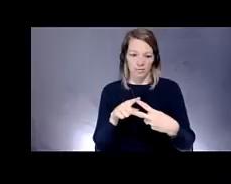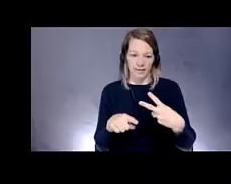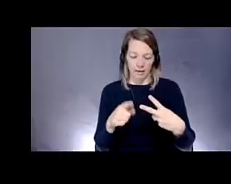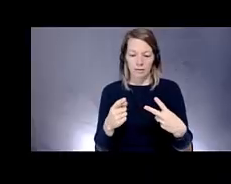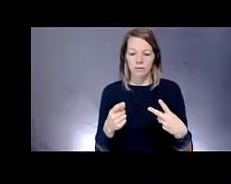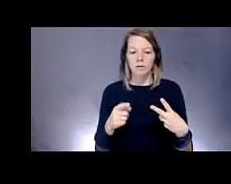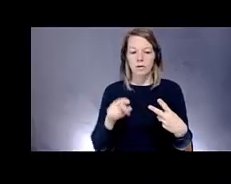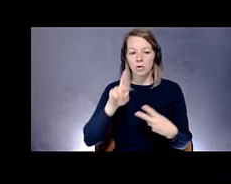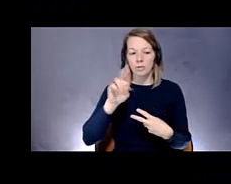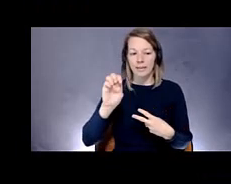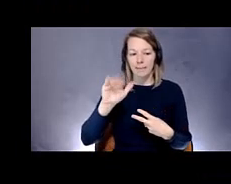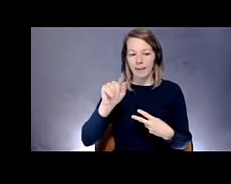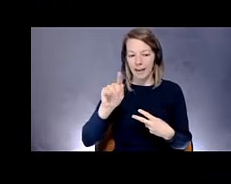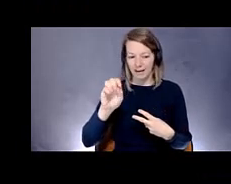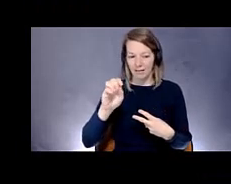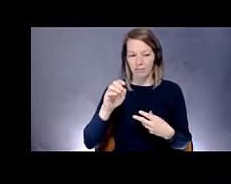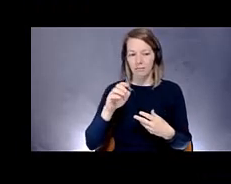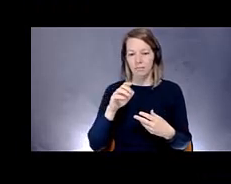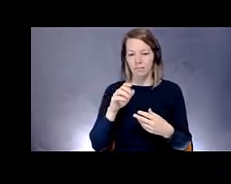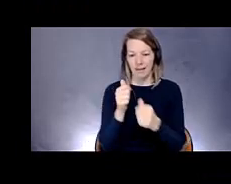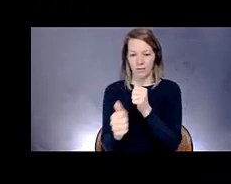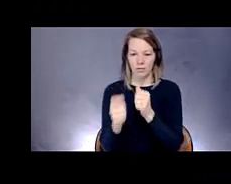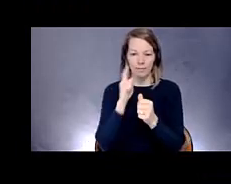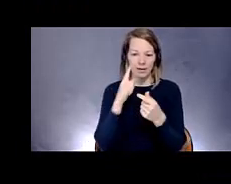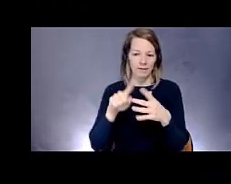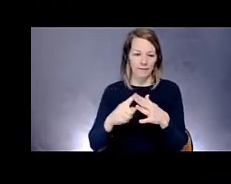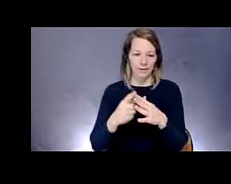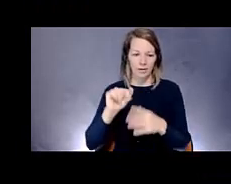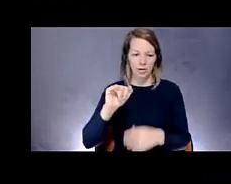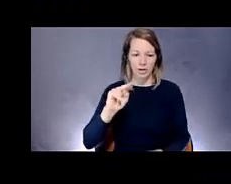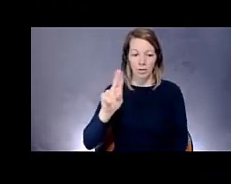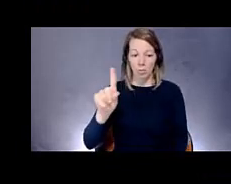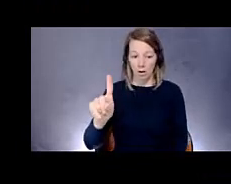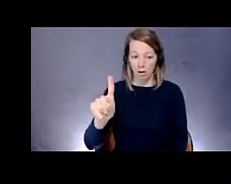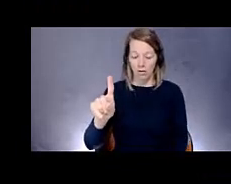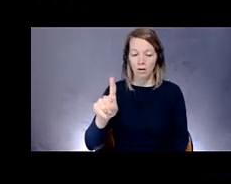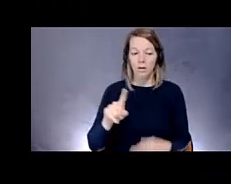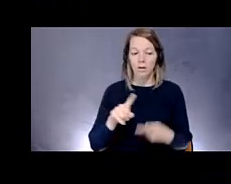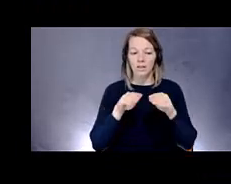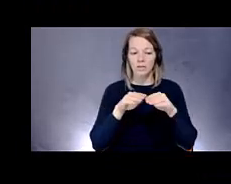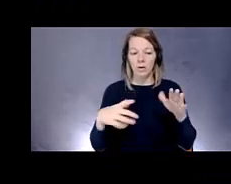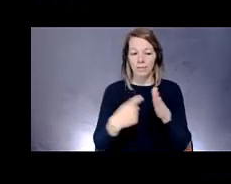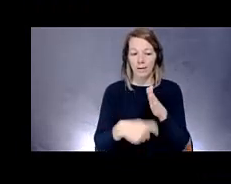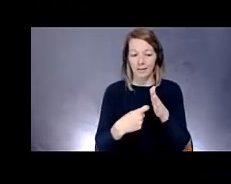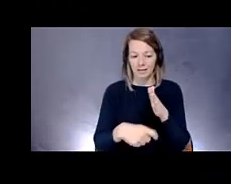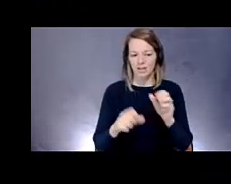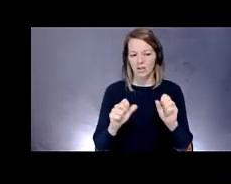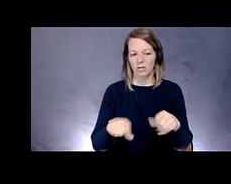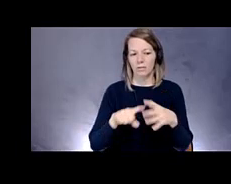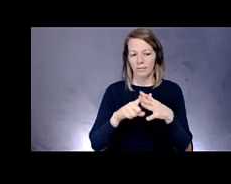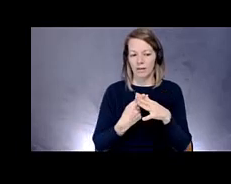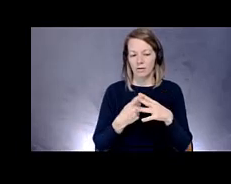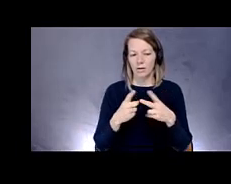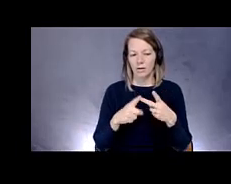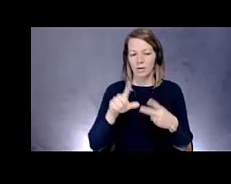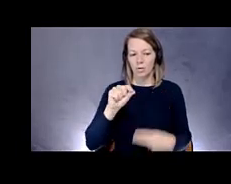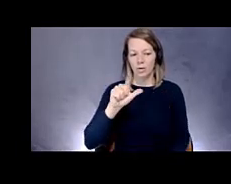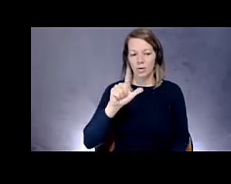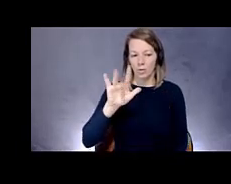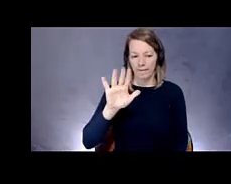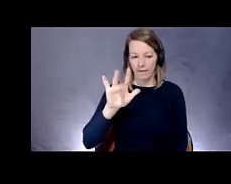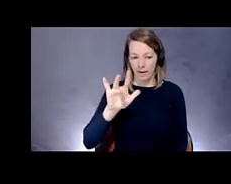on. The rebate pass through would be effective on January 1. Spread pricing could be effective on